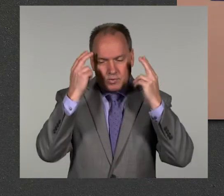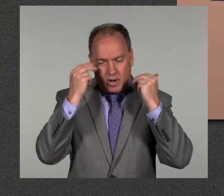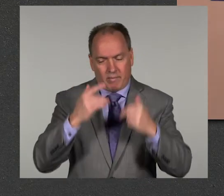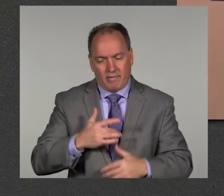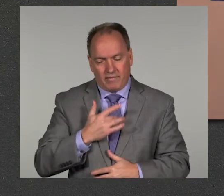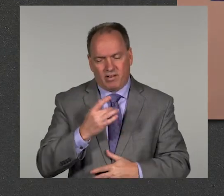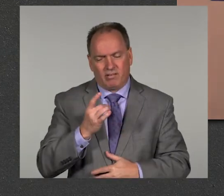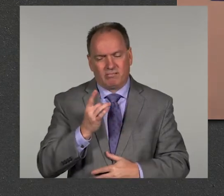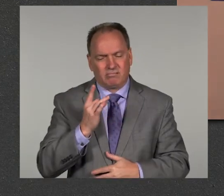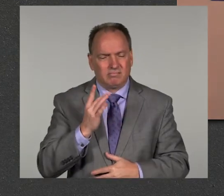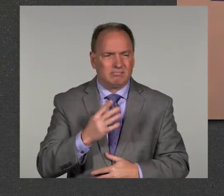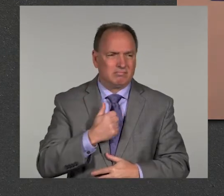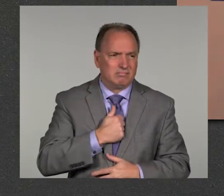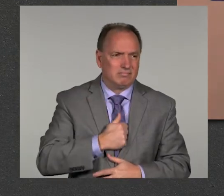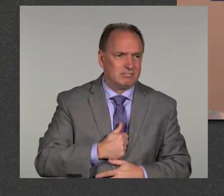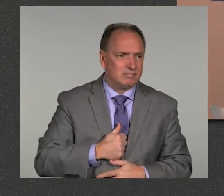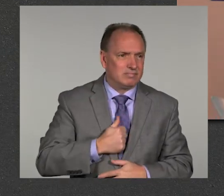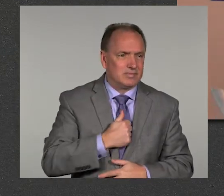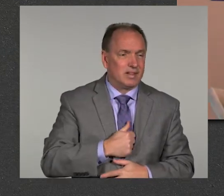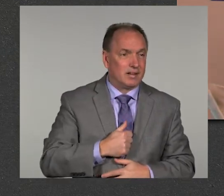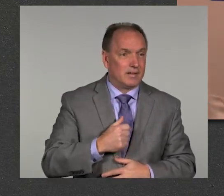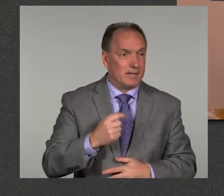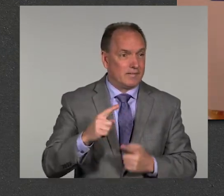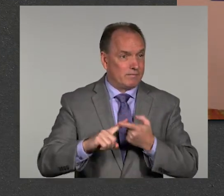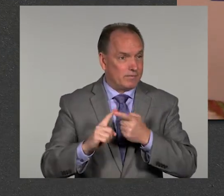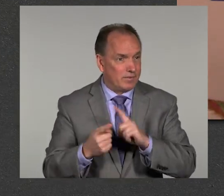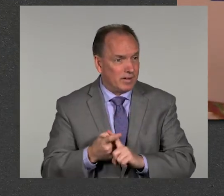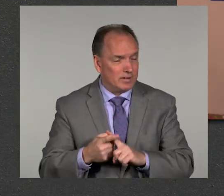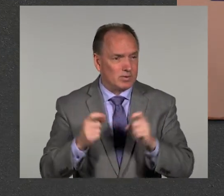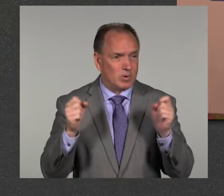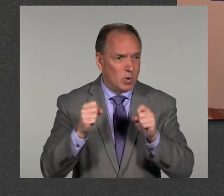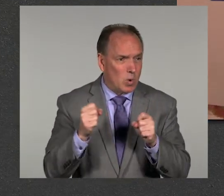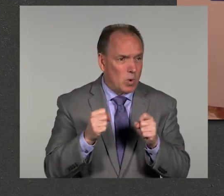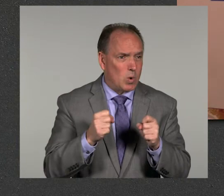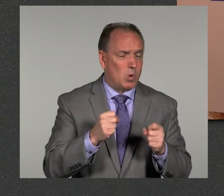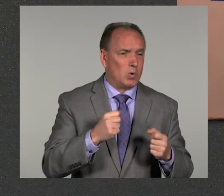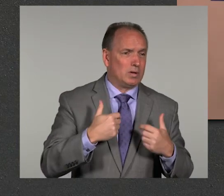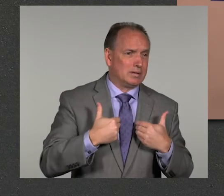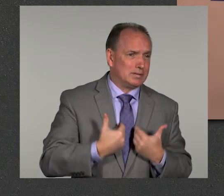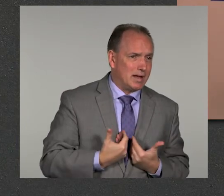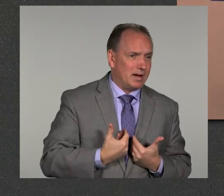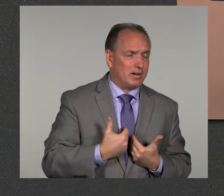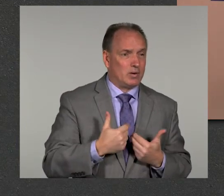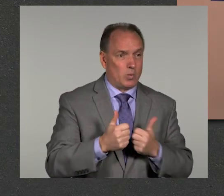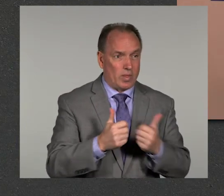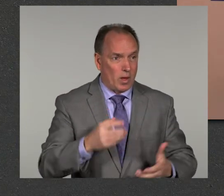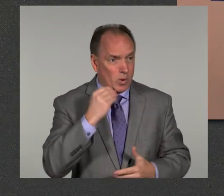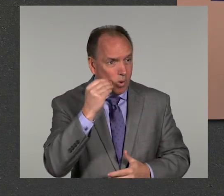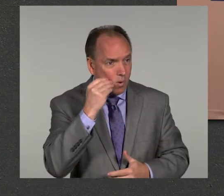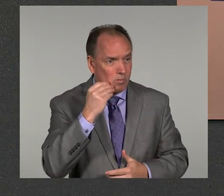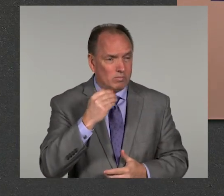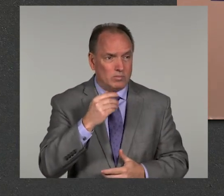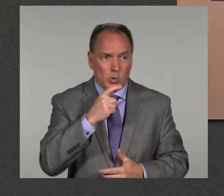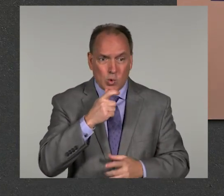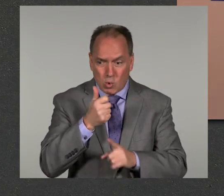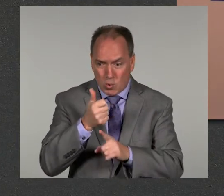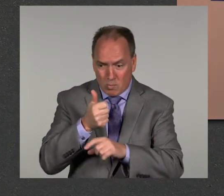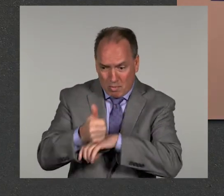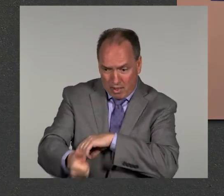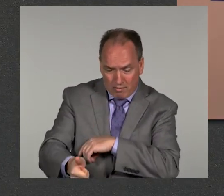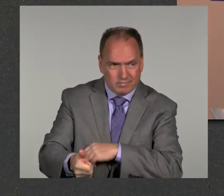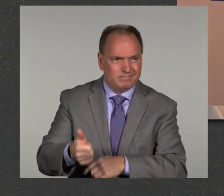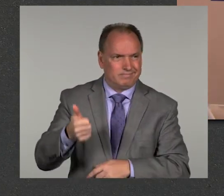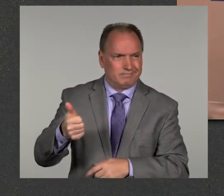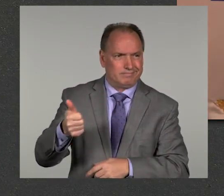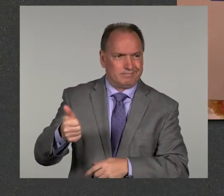Rabbit felt terrible. His friends were cold, tired, and homeless, and it was all his fault. Even worse,